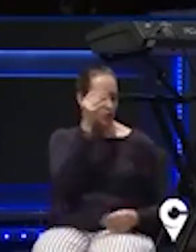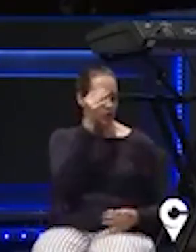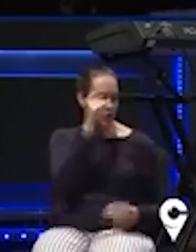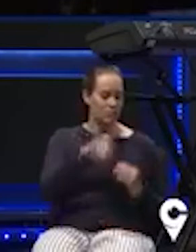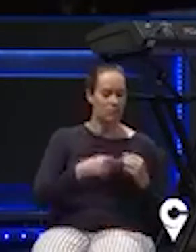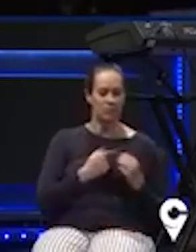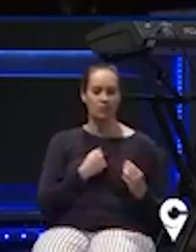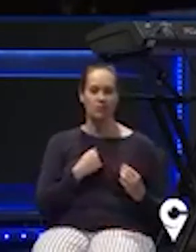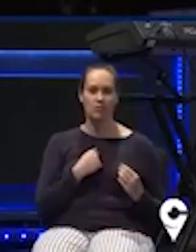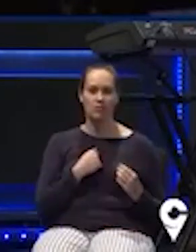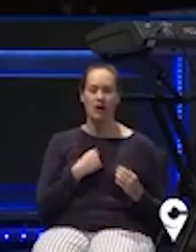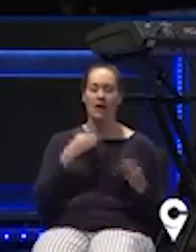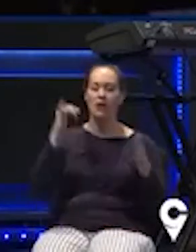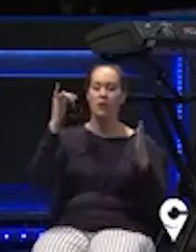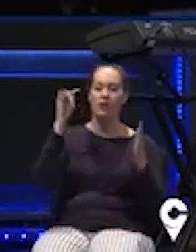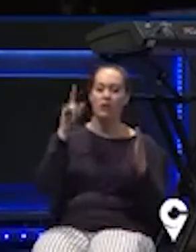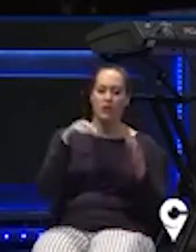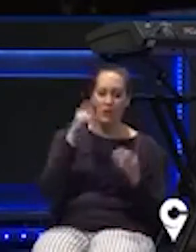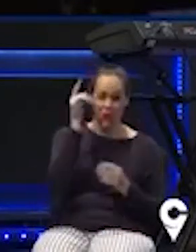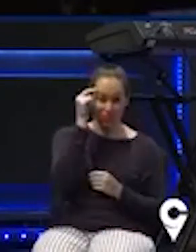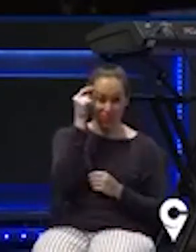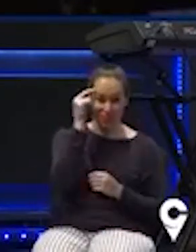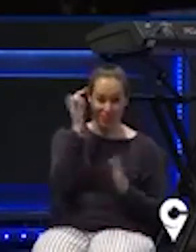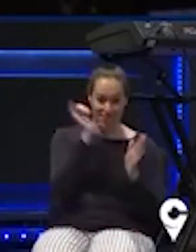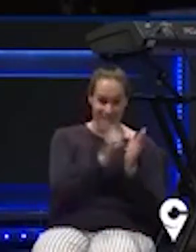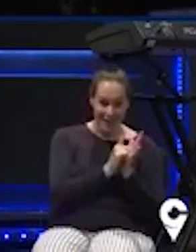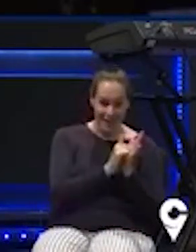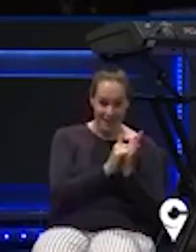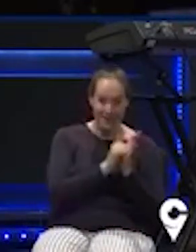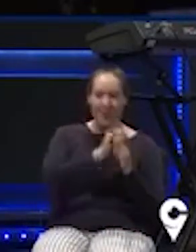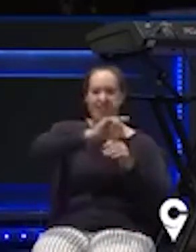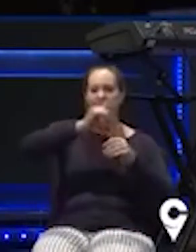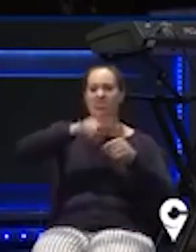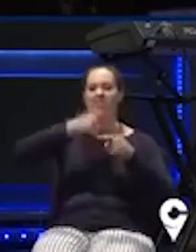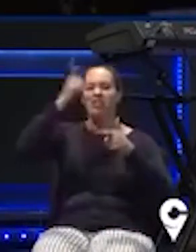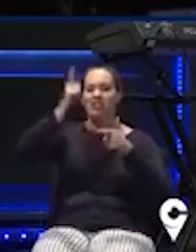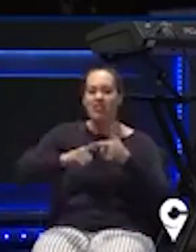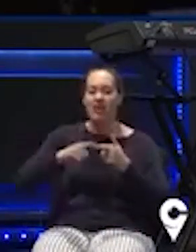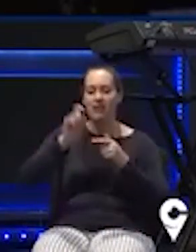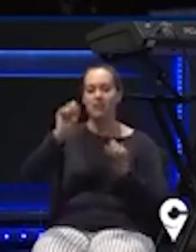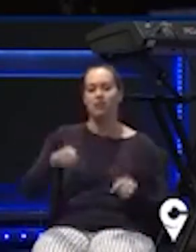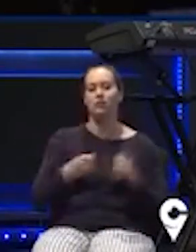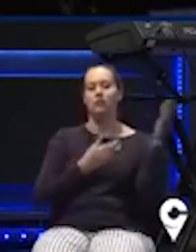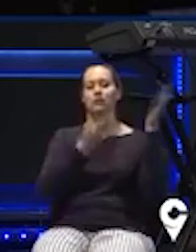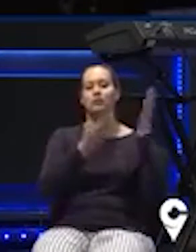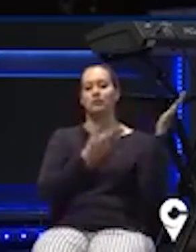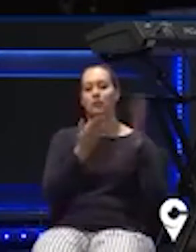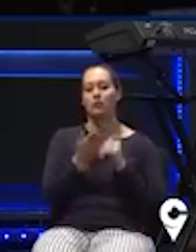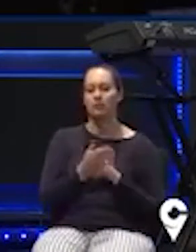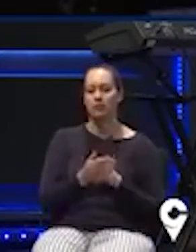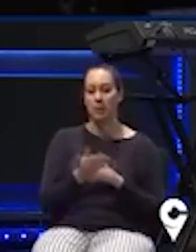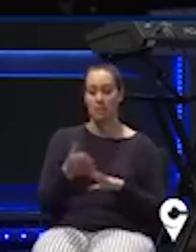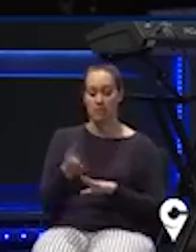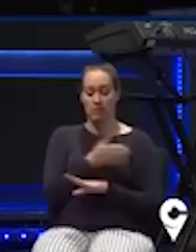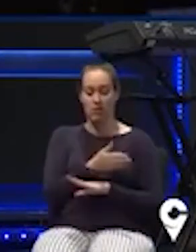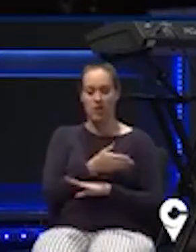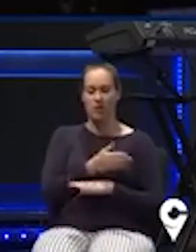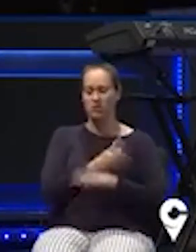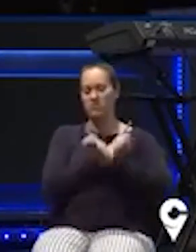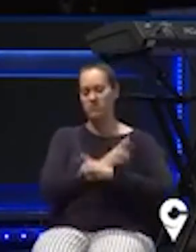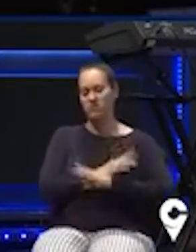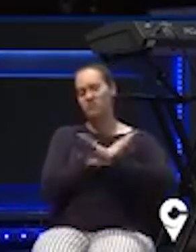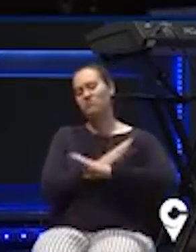point, that's when you can serve in humility. Before that, you're always going to be defending your position.